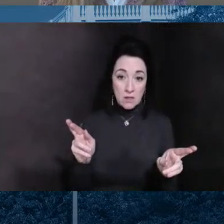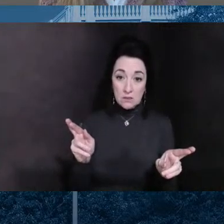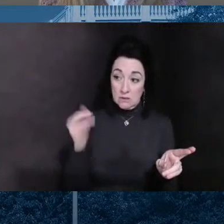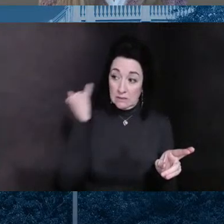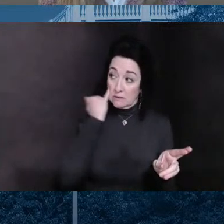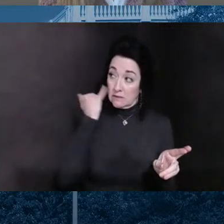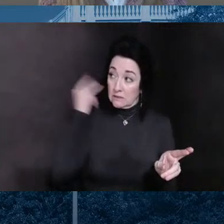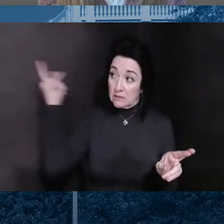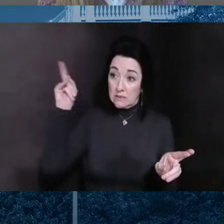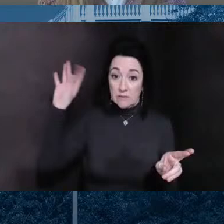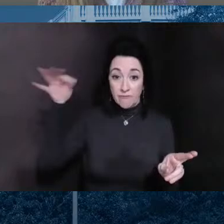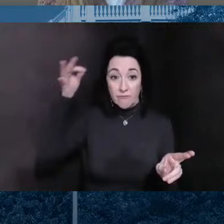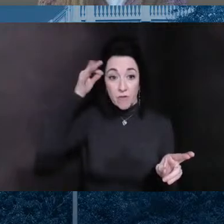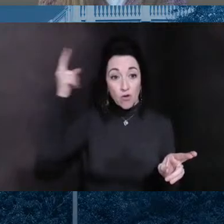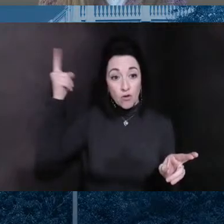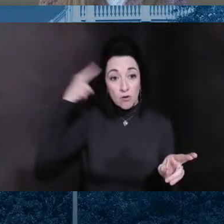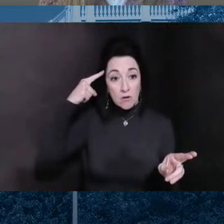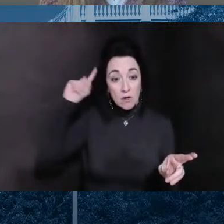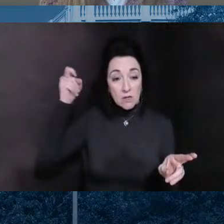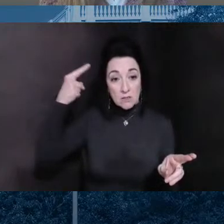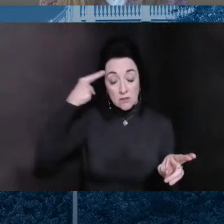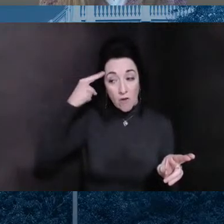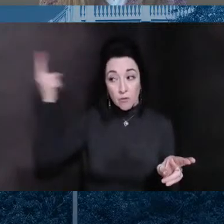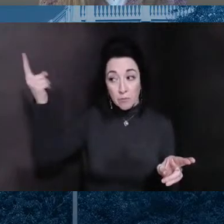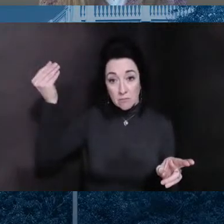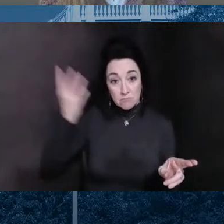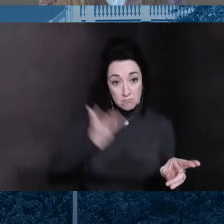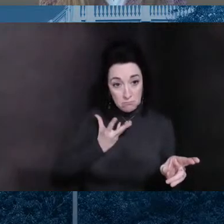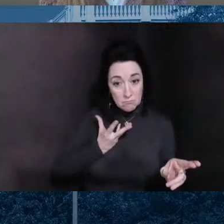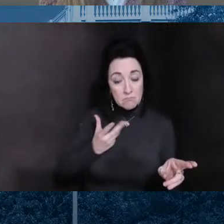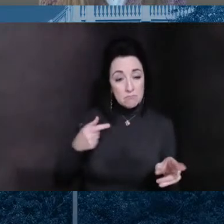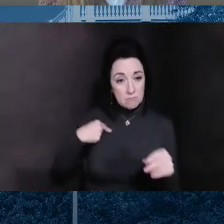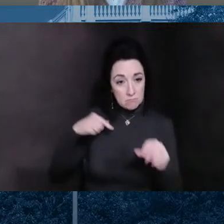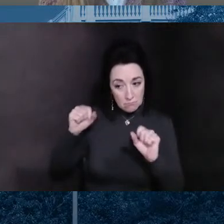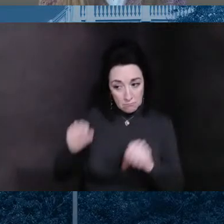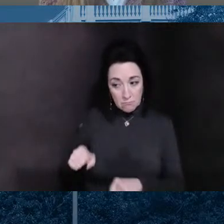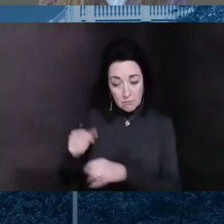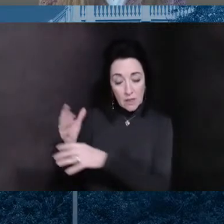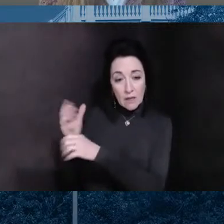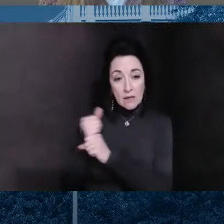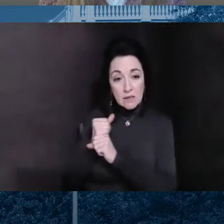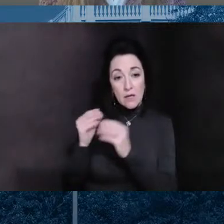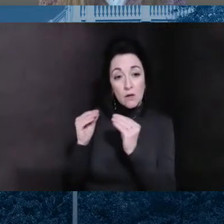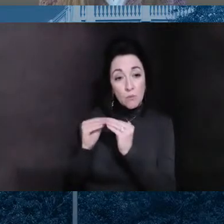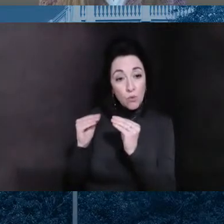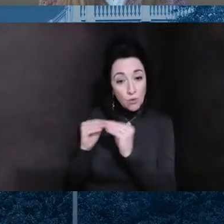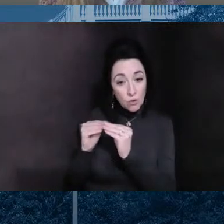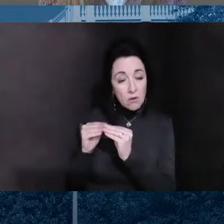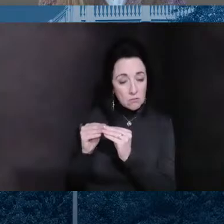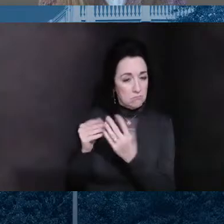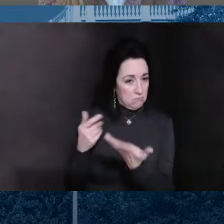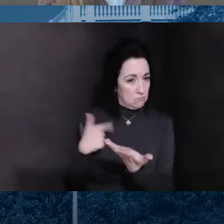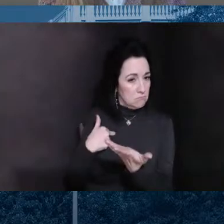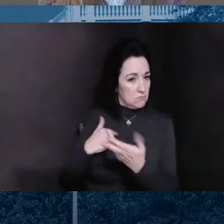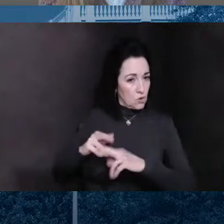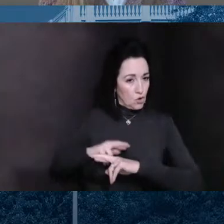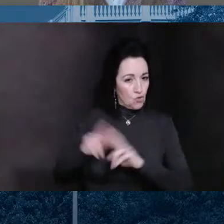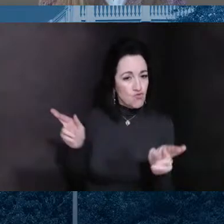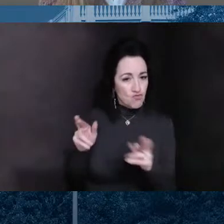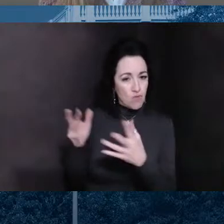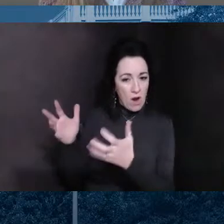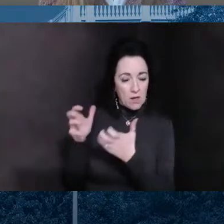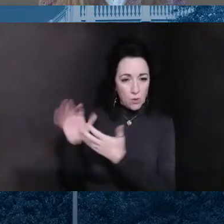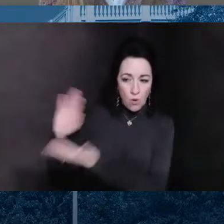deliver as many, to vaccinate, to administer, if you will, as many vaccines as the federal government can provide to us